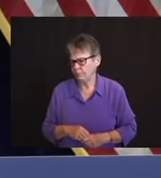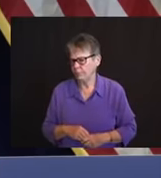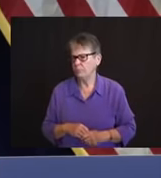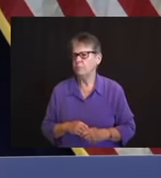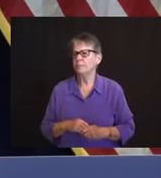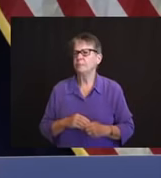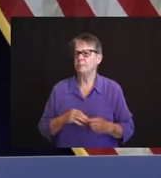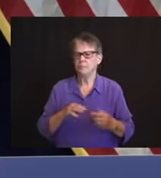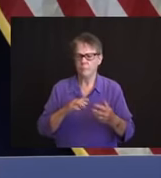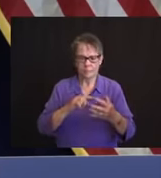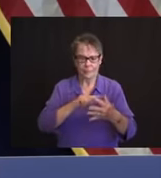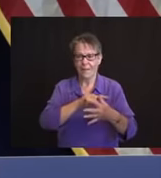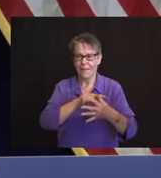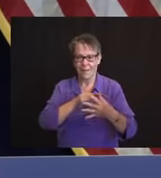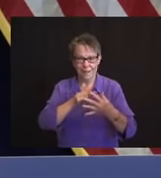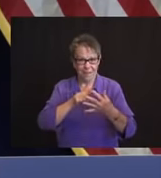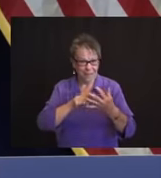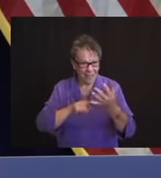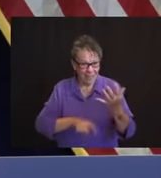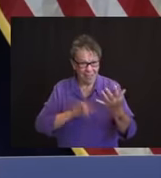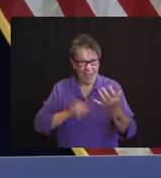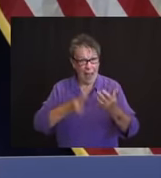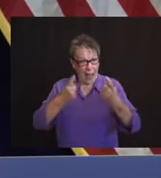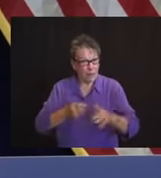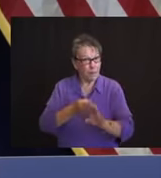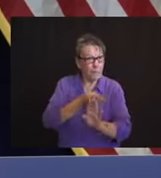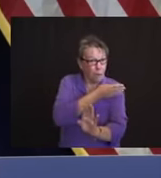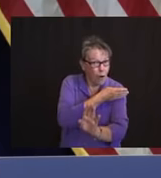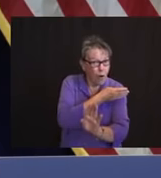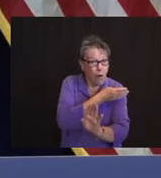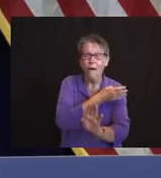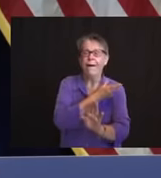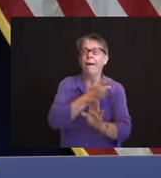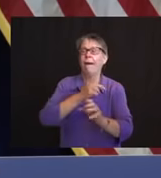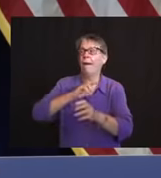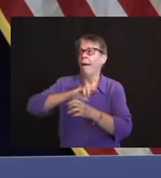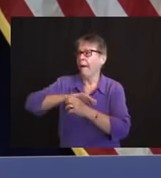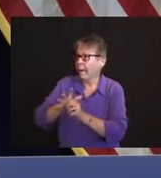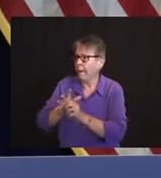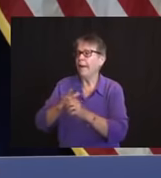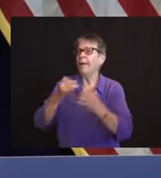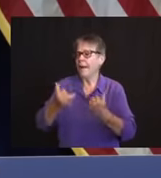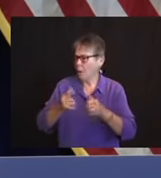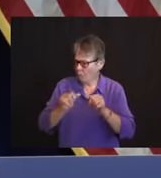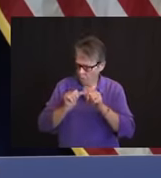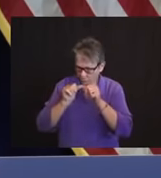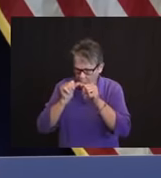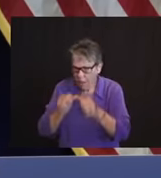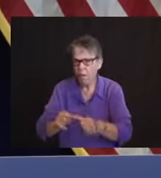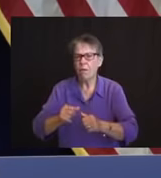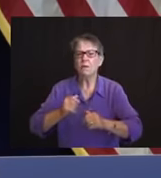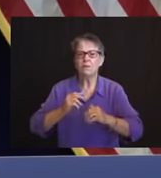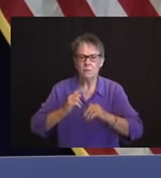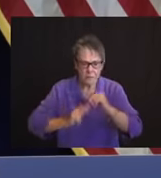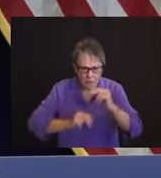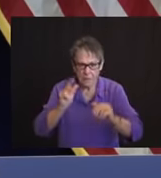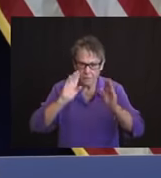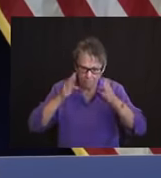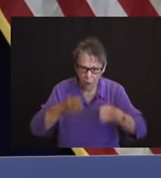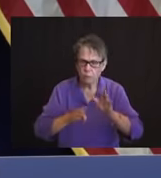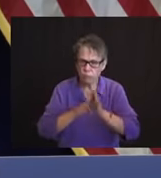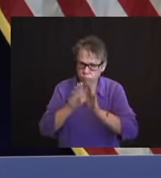post-COVID-19 world. In particular, the partnership between the city and the CREDA has been especially fruitful